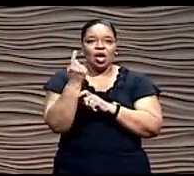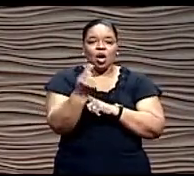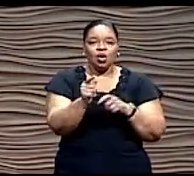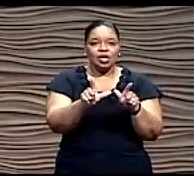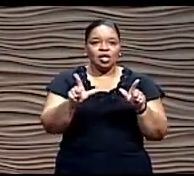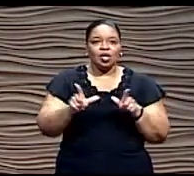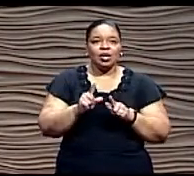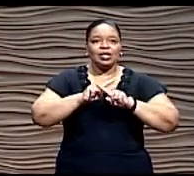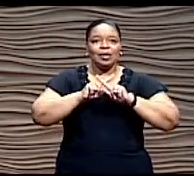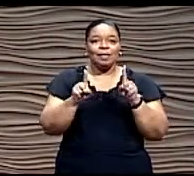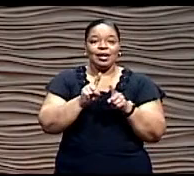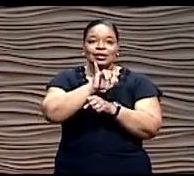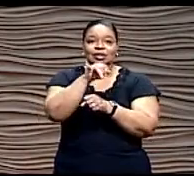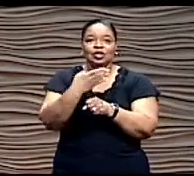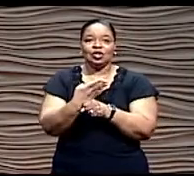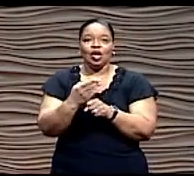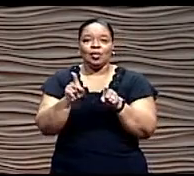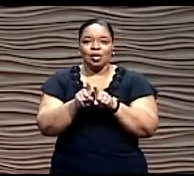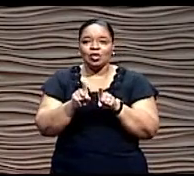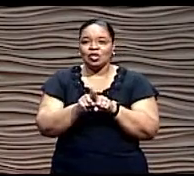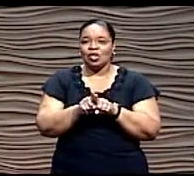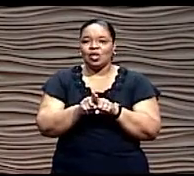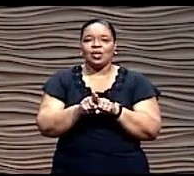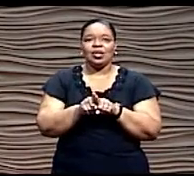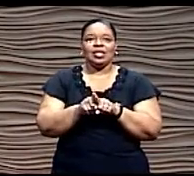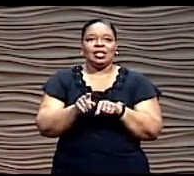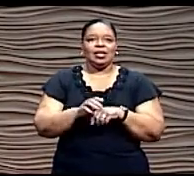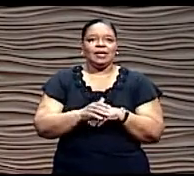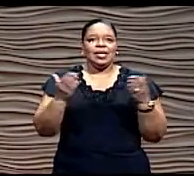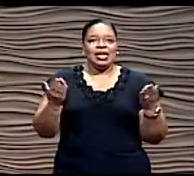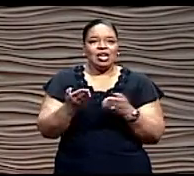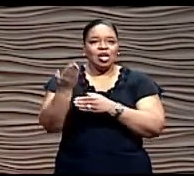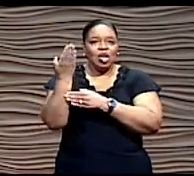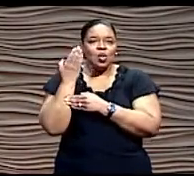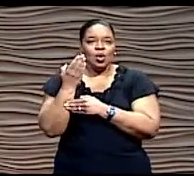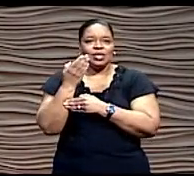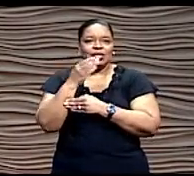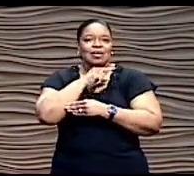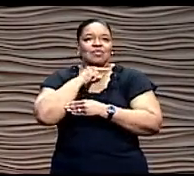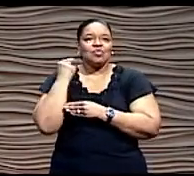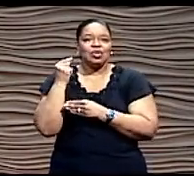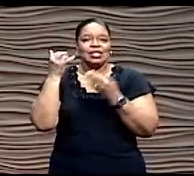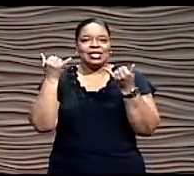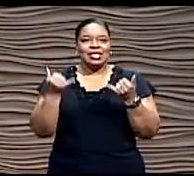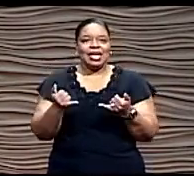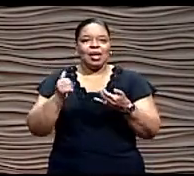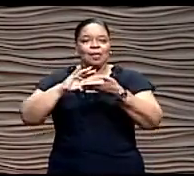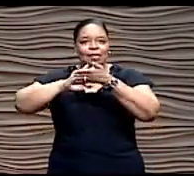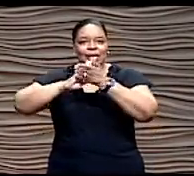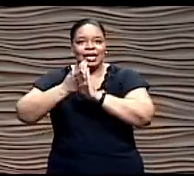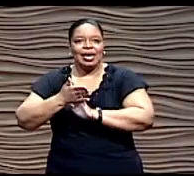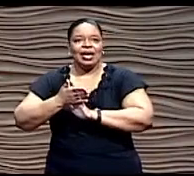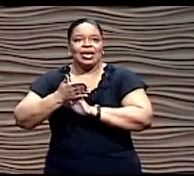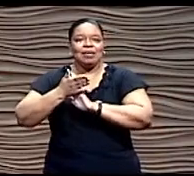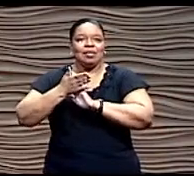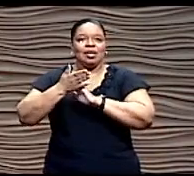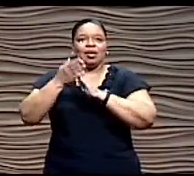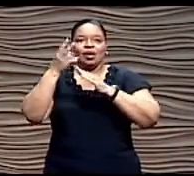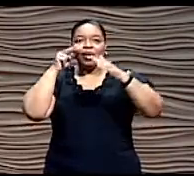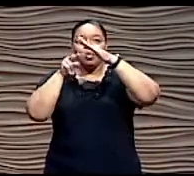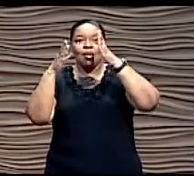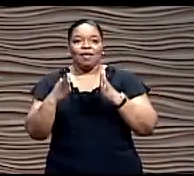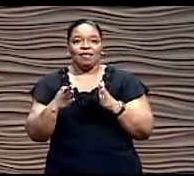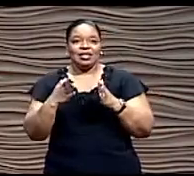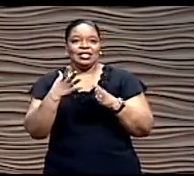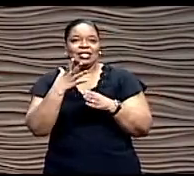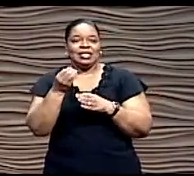but also his vocation. He who was a priest has now become a prophet. As a priest, he would be